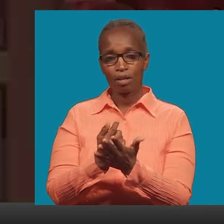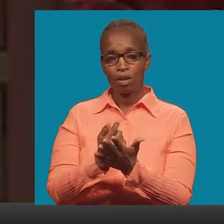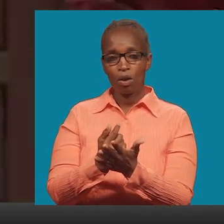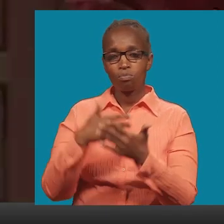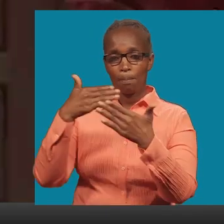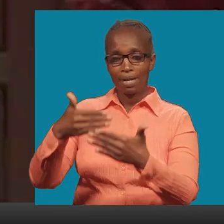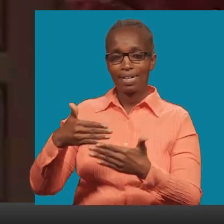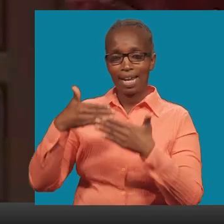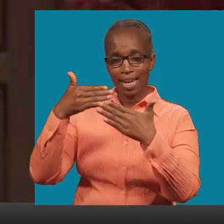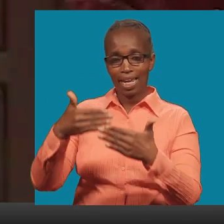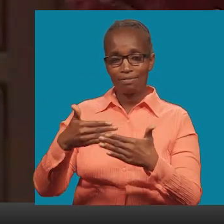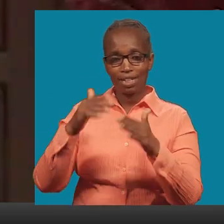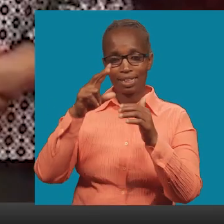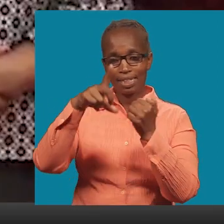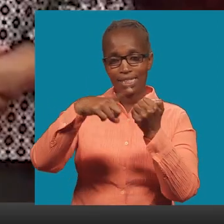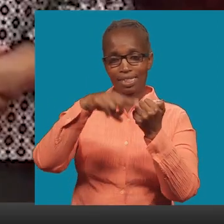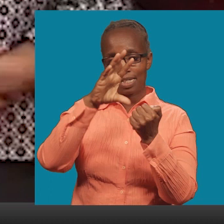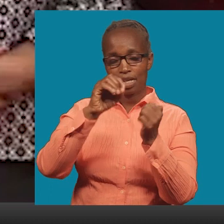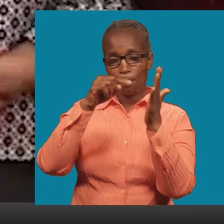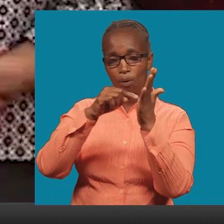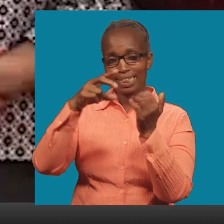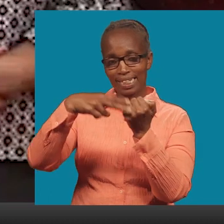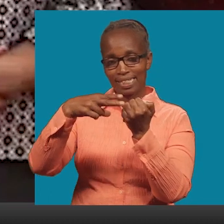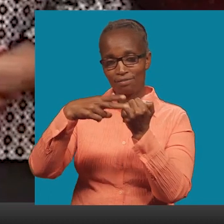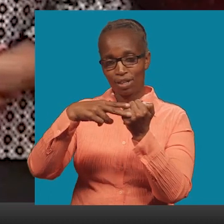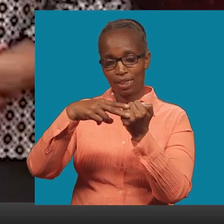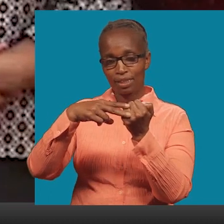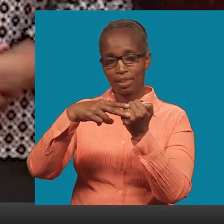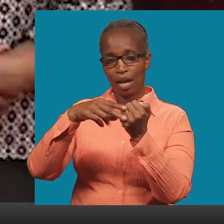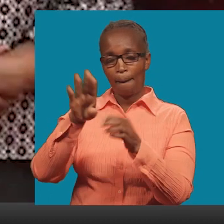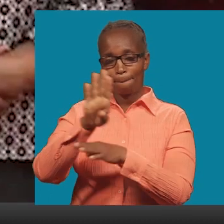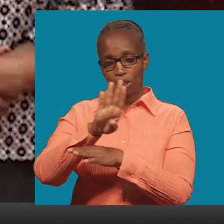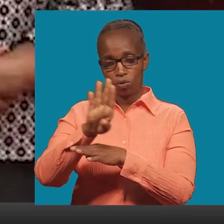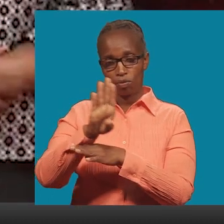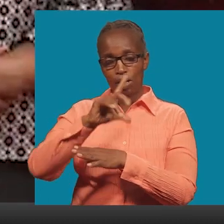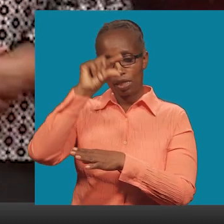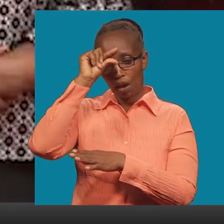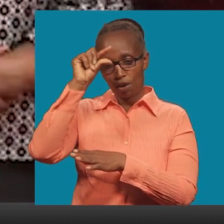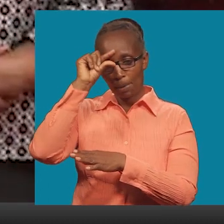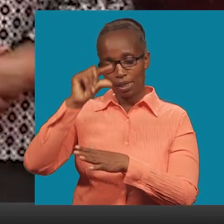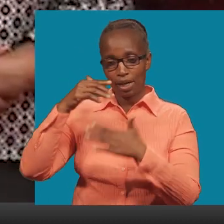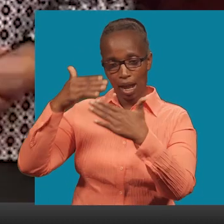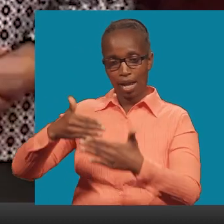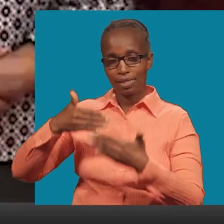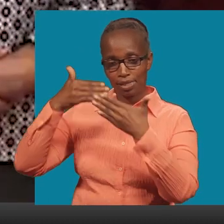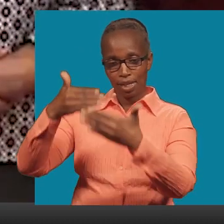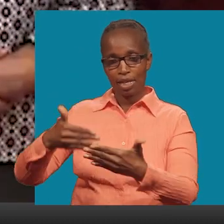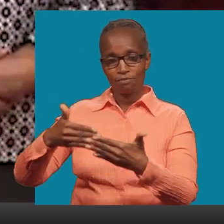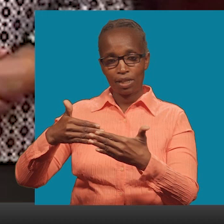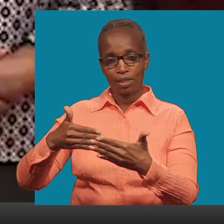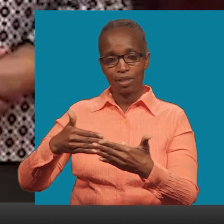16.7 billion. The government has released through the Ministry of Labour and Social Protection Kenya